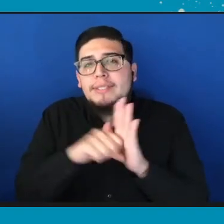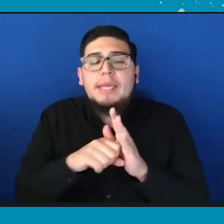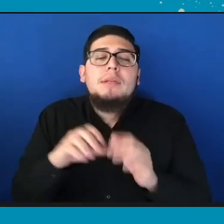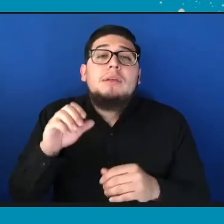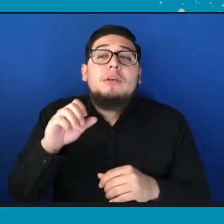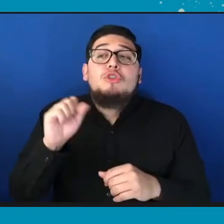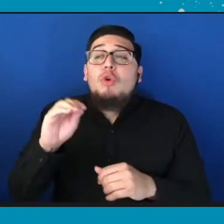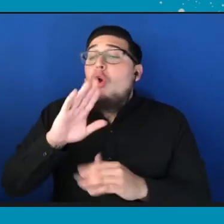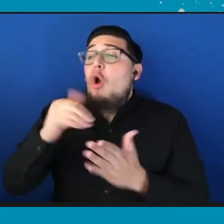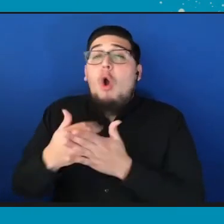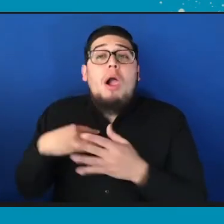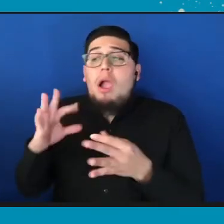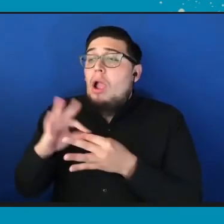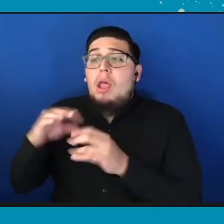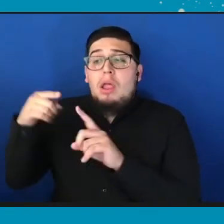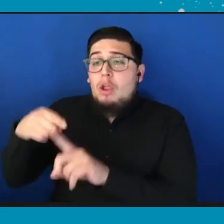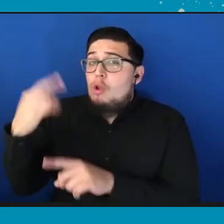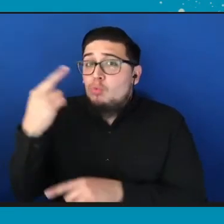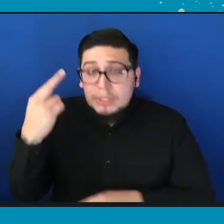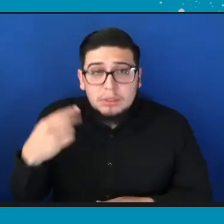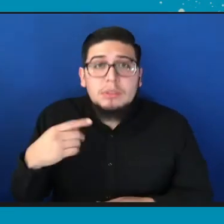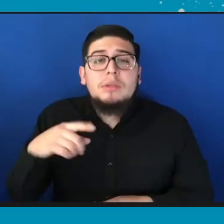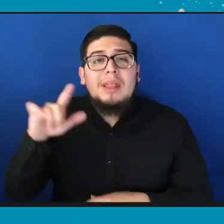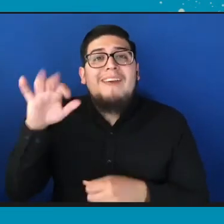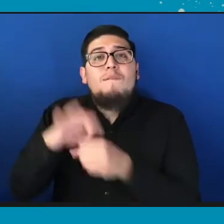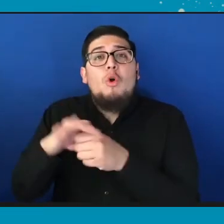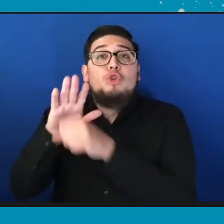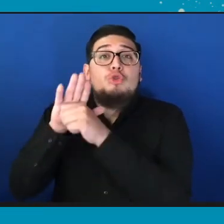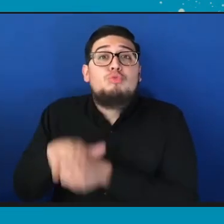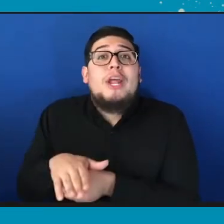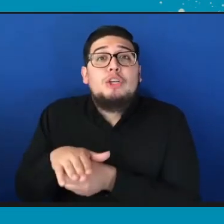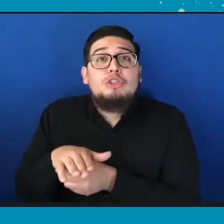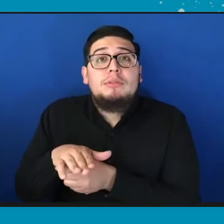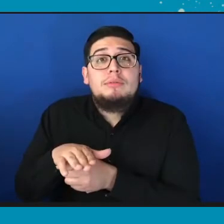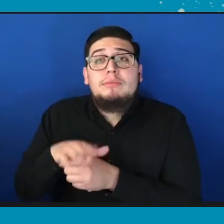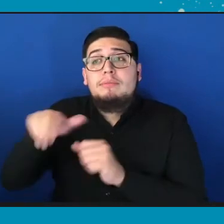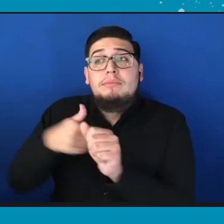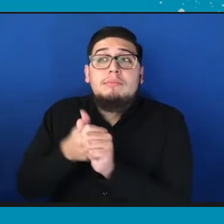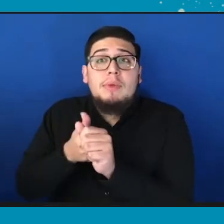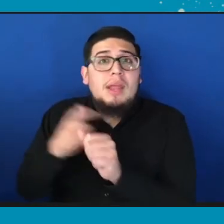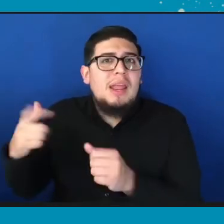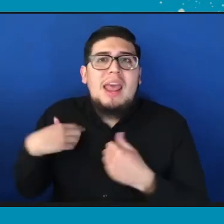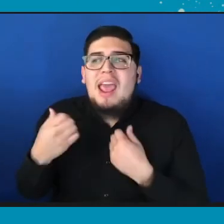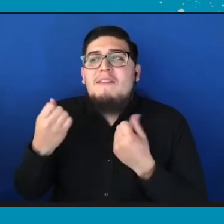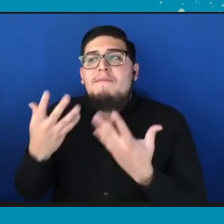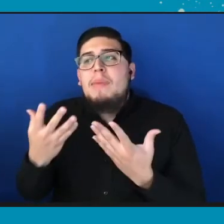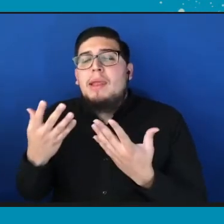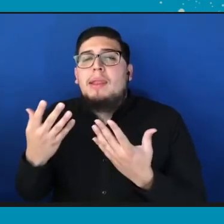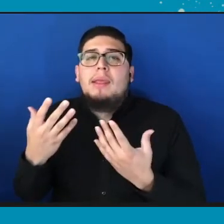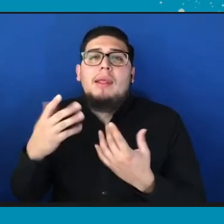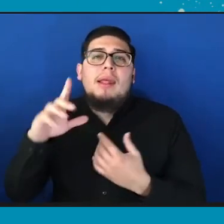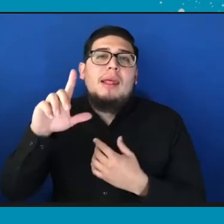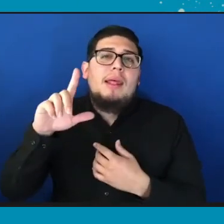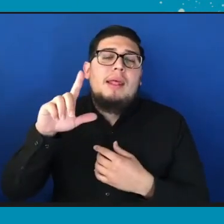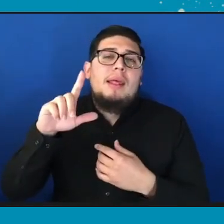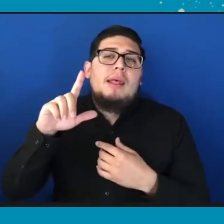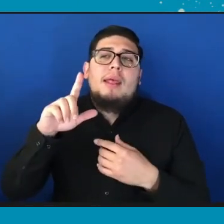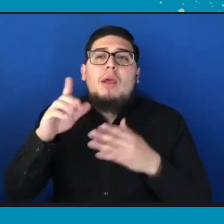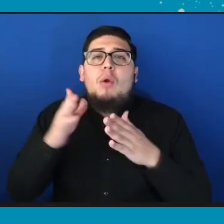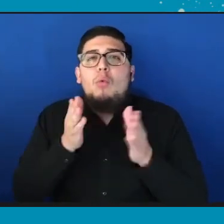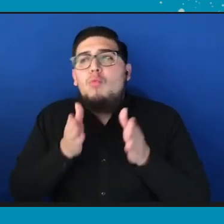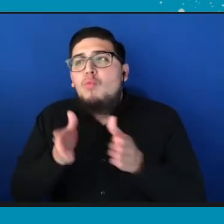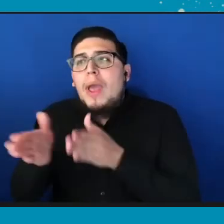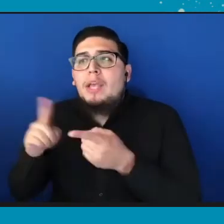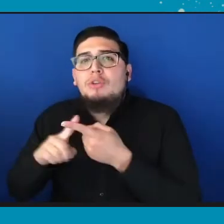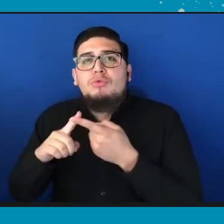stated is that the voter suppression regime has many legs, many faces. It's pretty asymmetric, and it operates whether you're